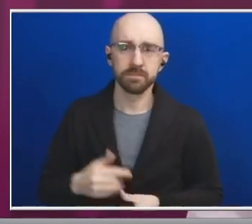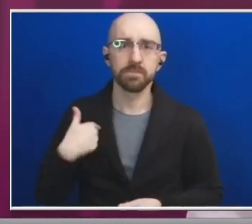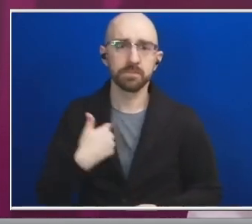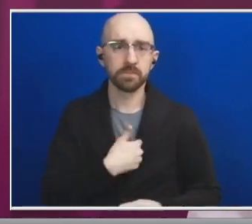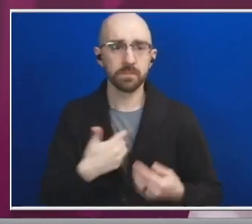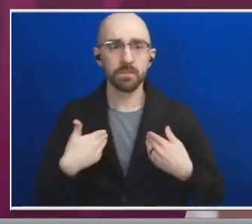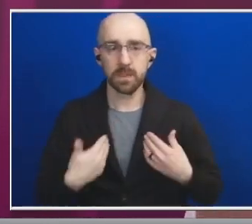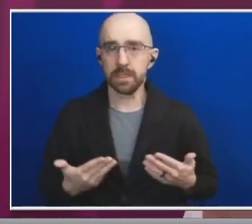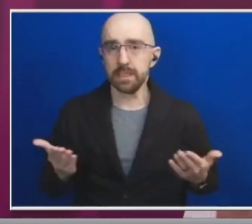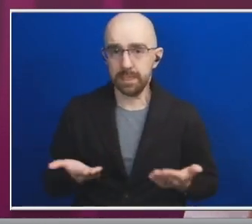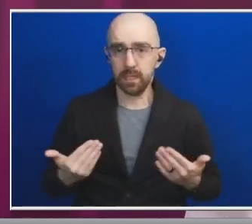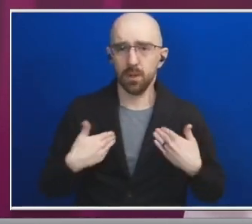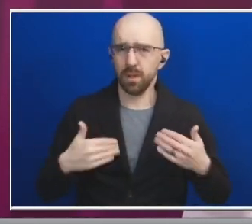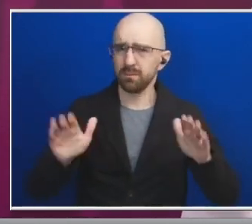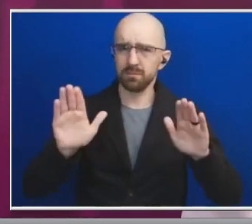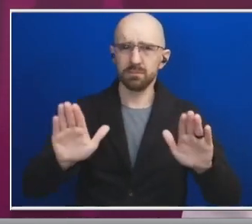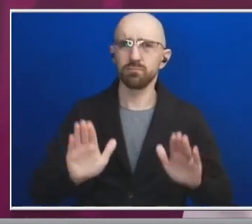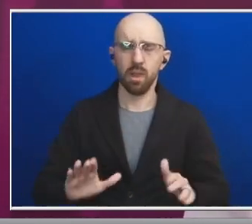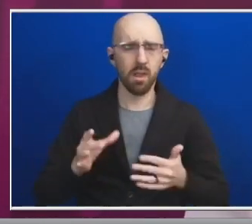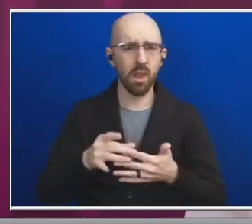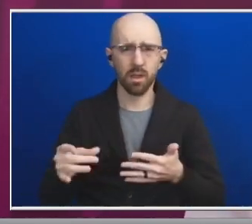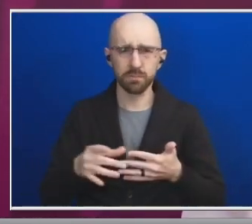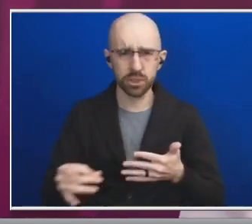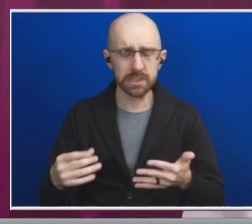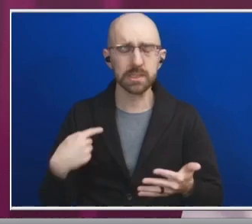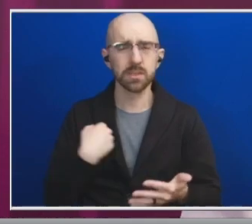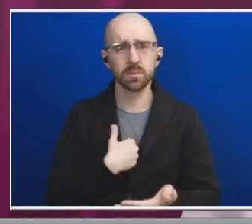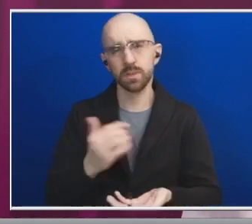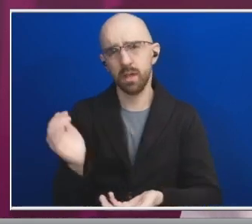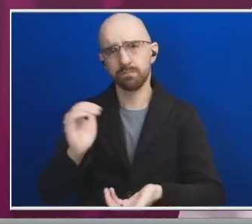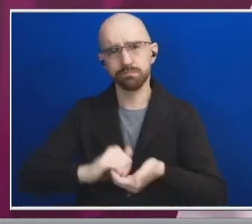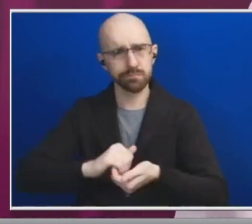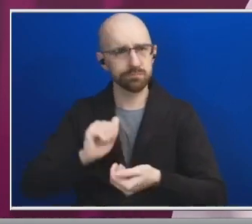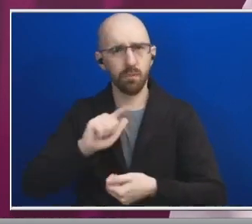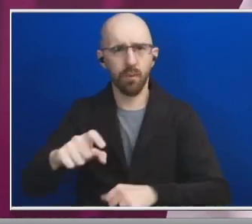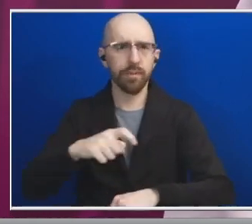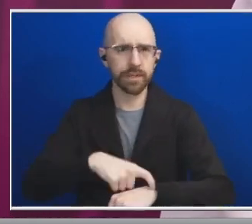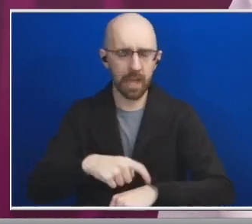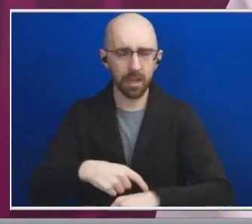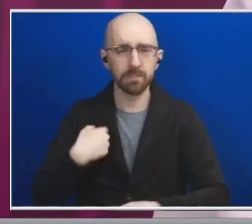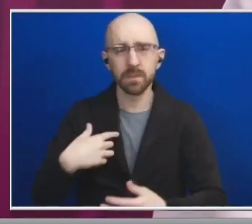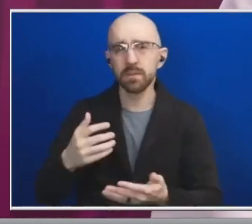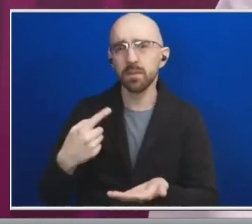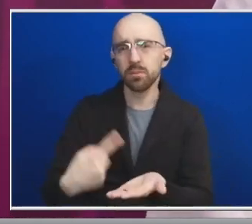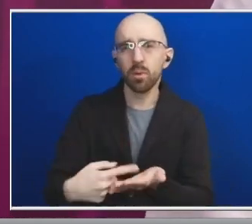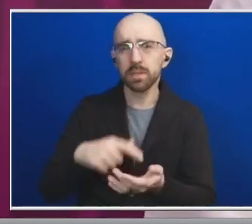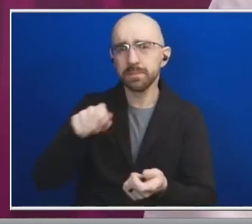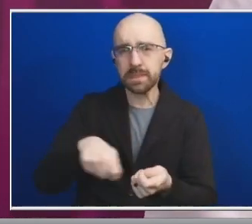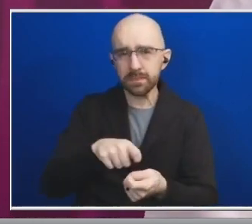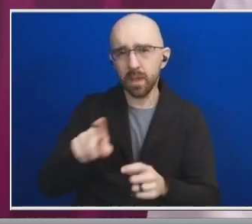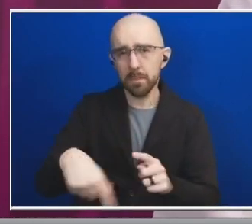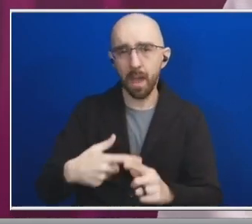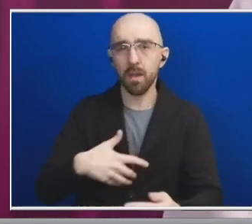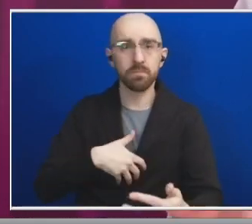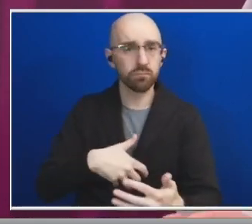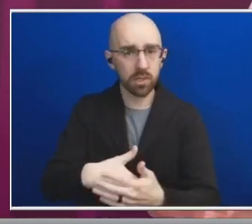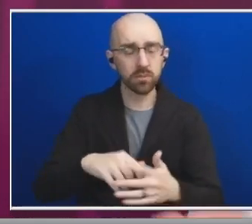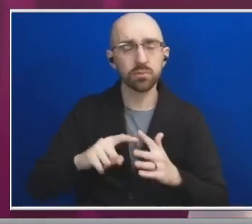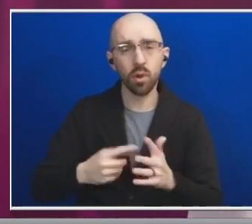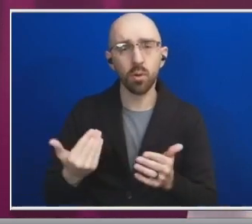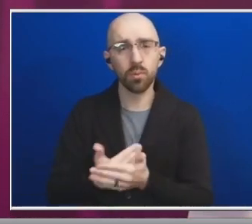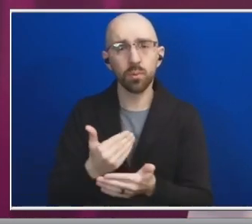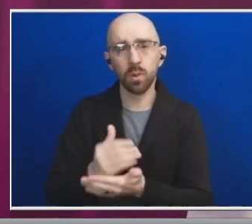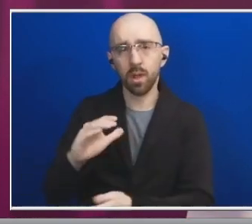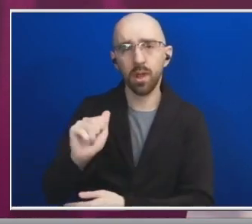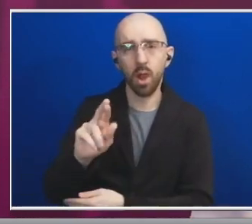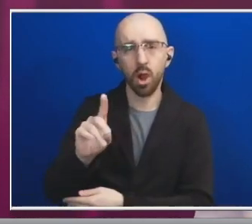great options, and we collaborate all the time. If we're talking specifically about pregnancy, we actually started a new cardiac pregnancy